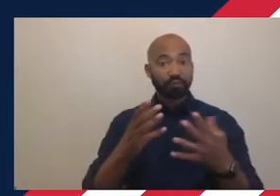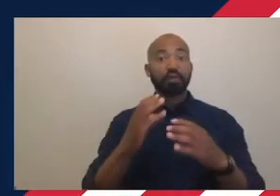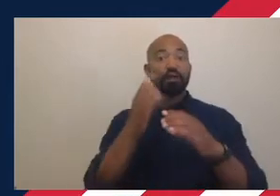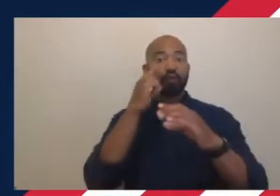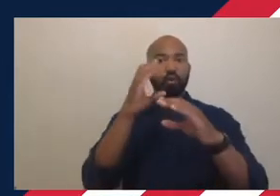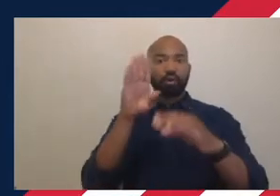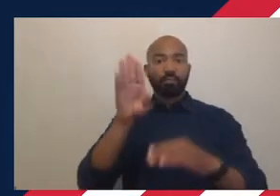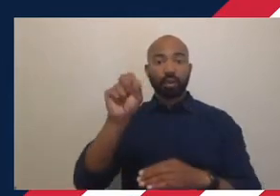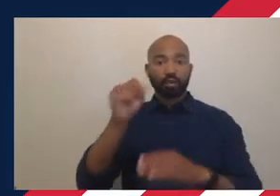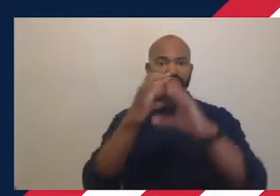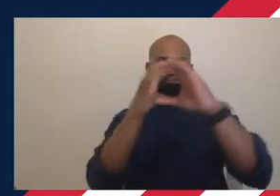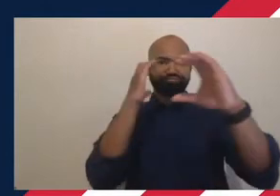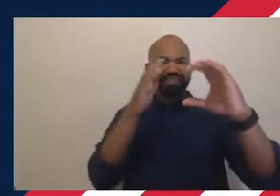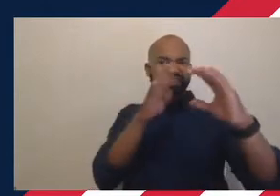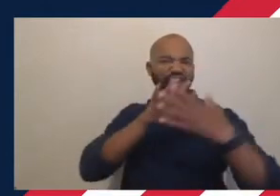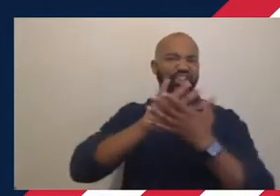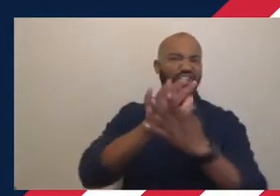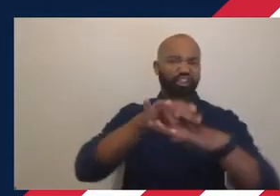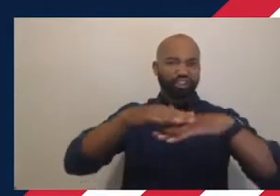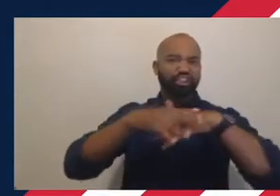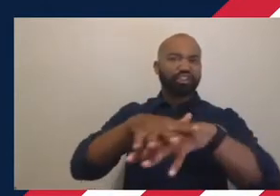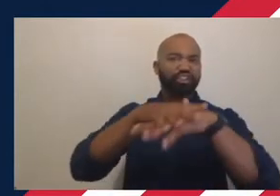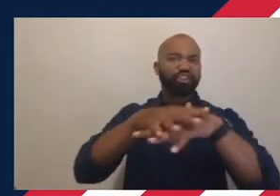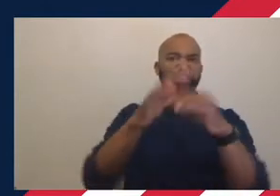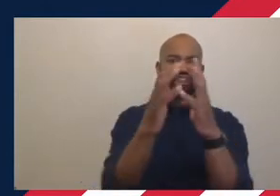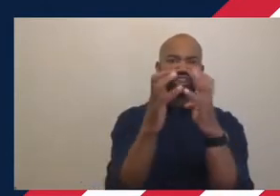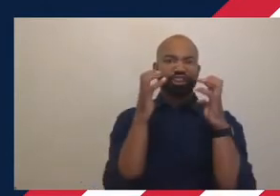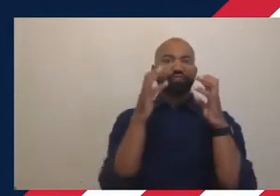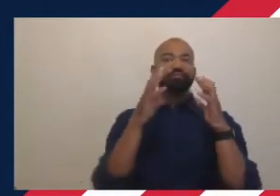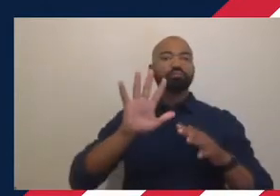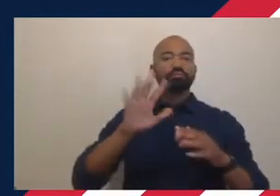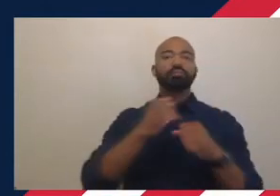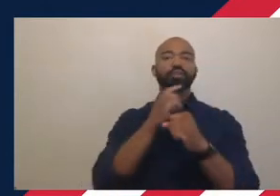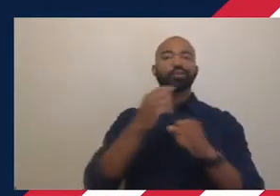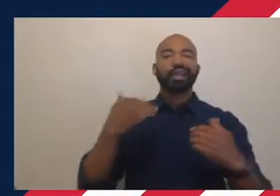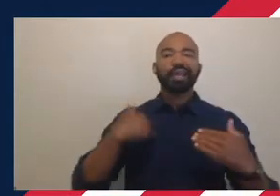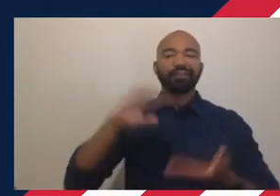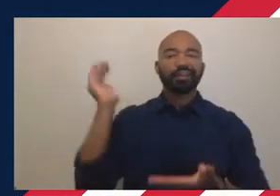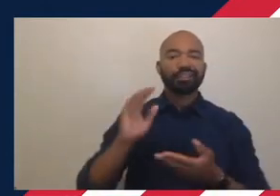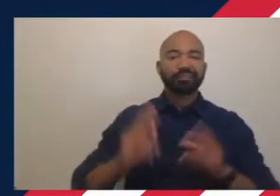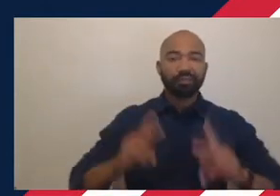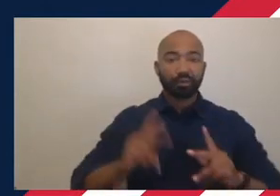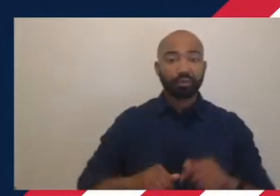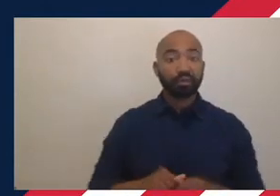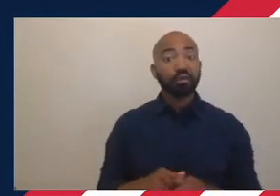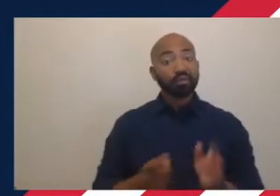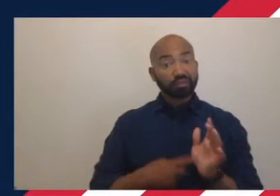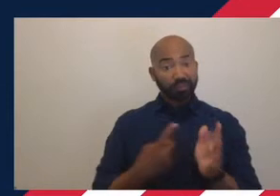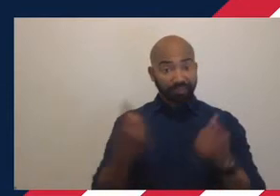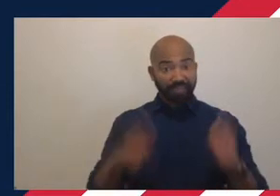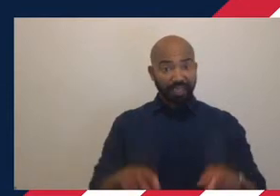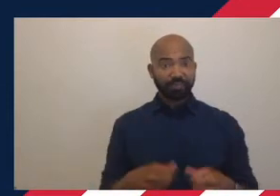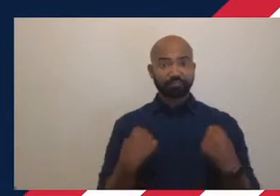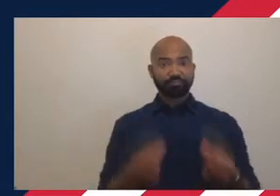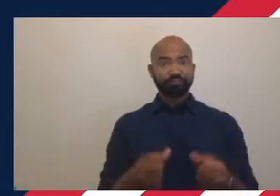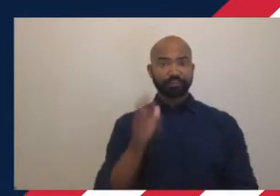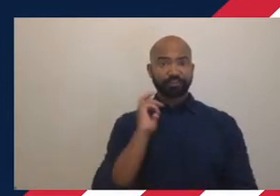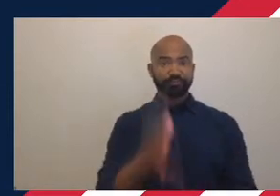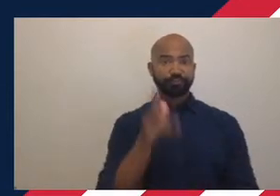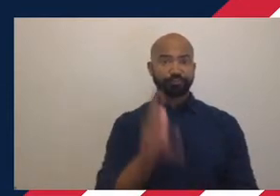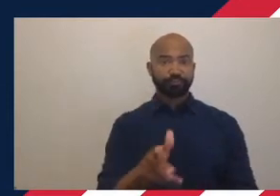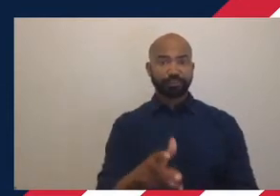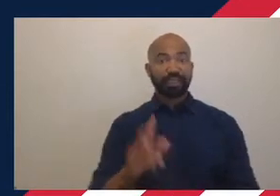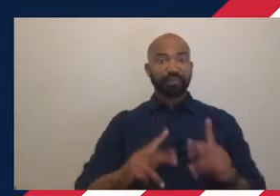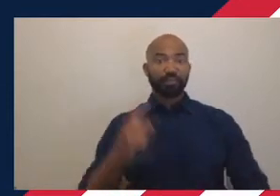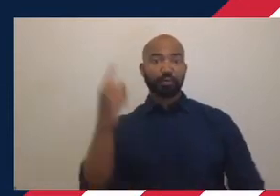passing people up. Unfortunately, every day when I work, I end up passing people up because I'm at capacity and I